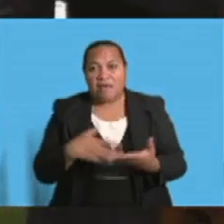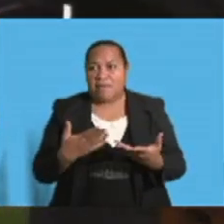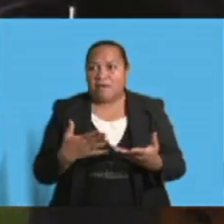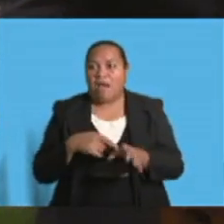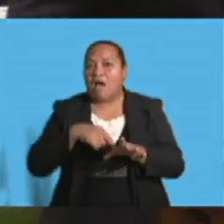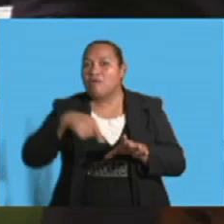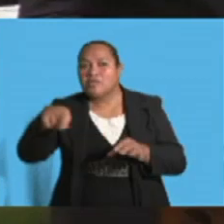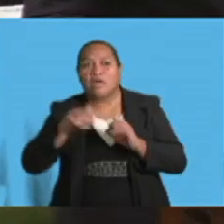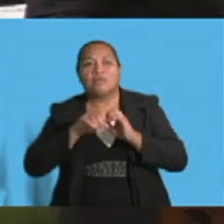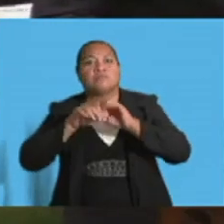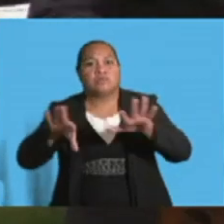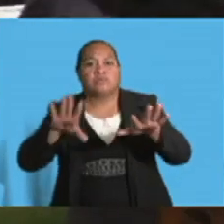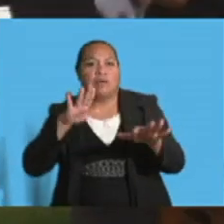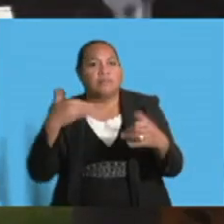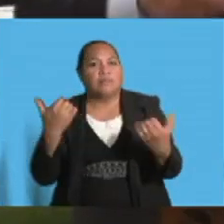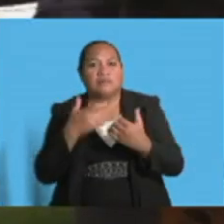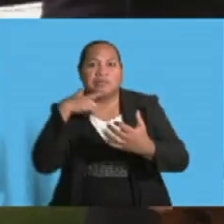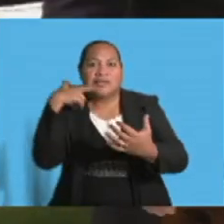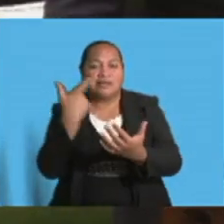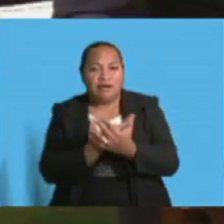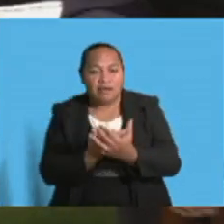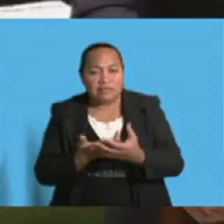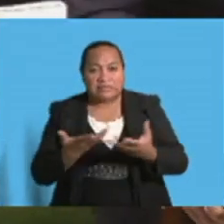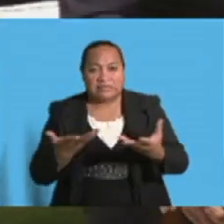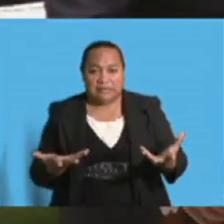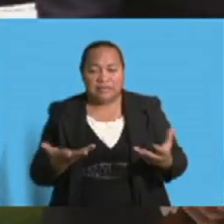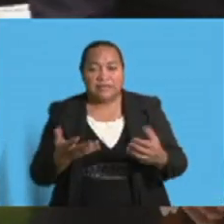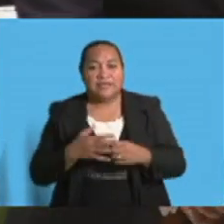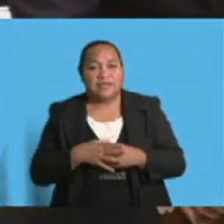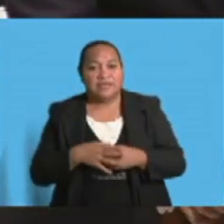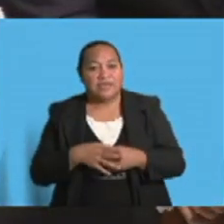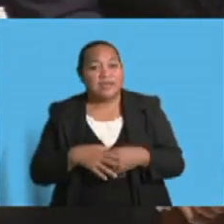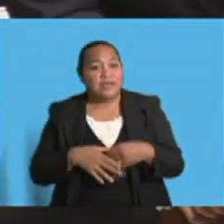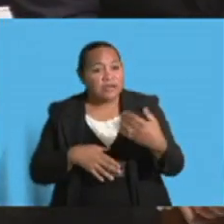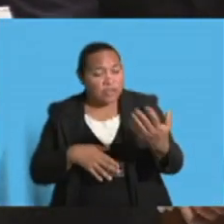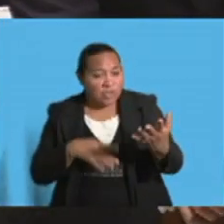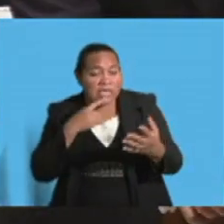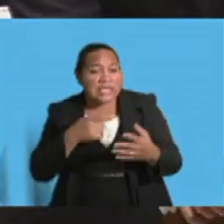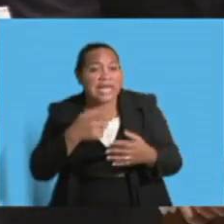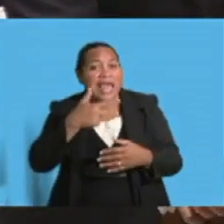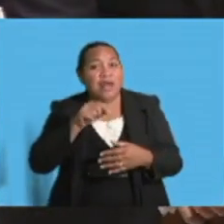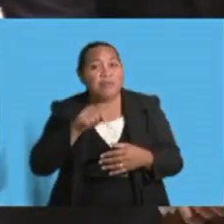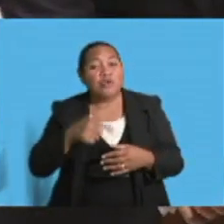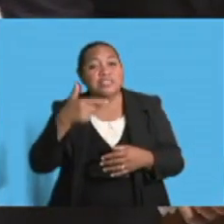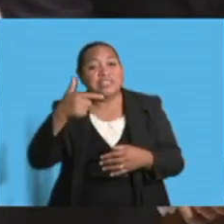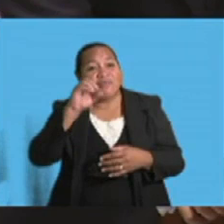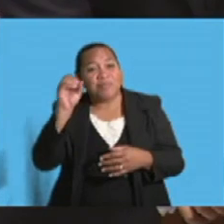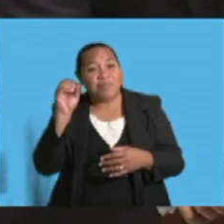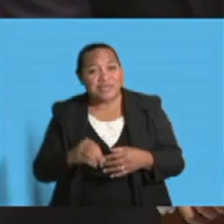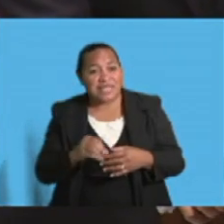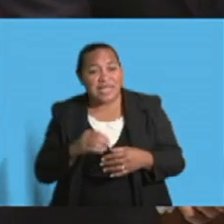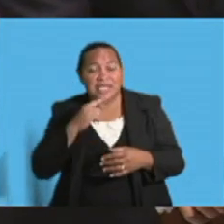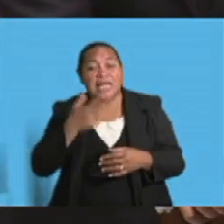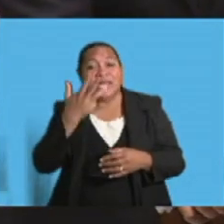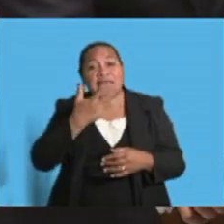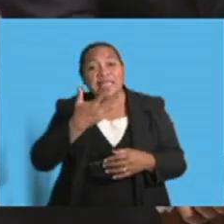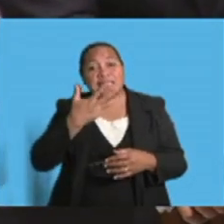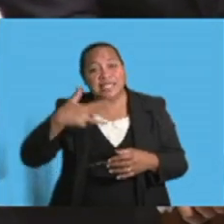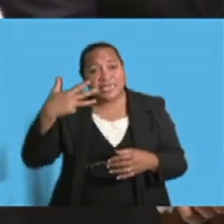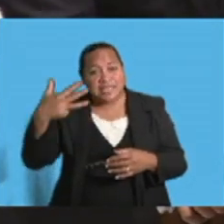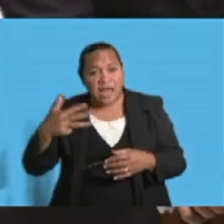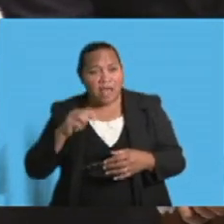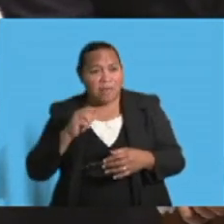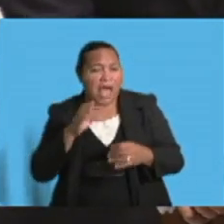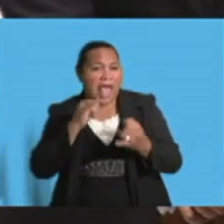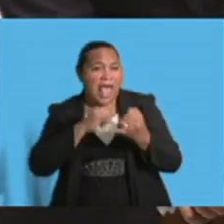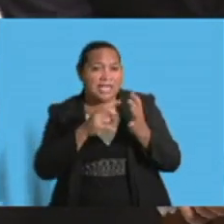leader outside of the outside leader of SODELPA also wants to take credit for the 8.7% growth in 1999 when his SVT government lost the